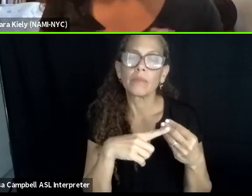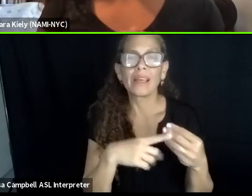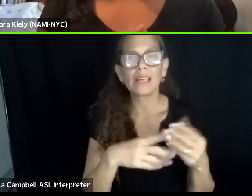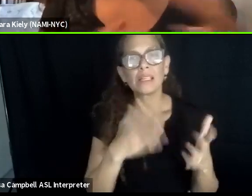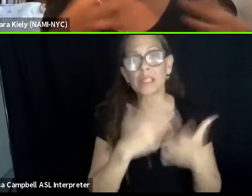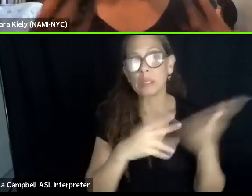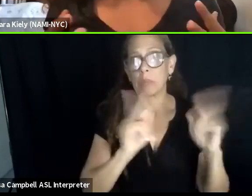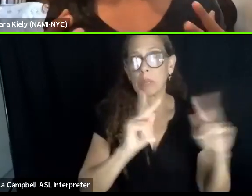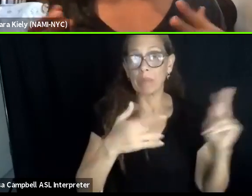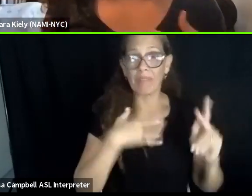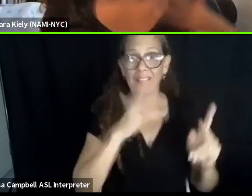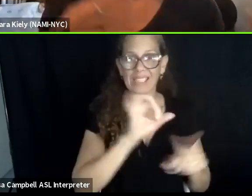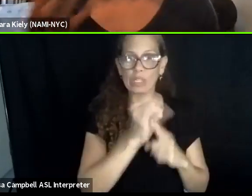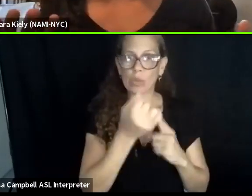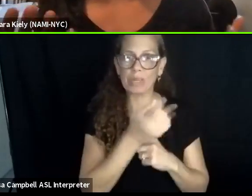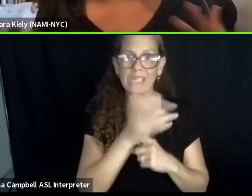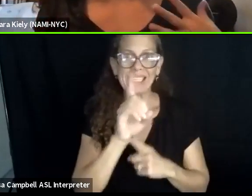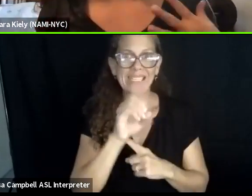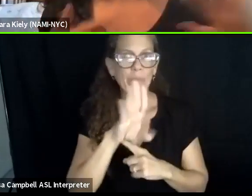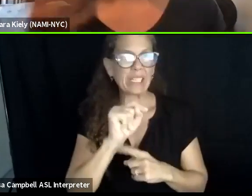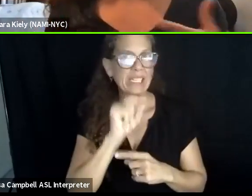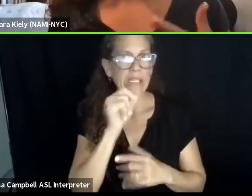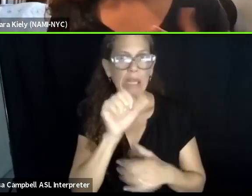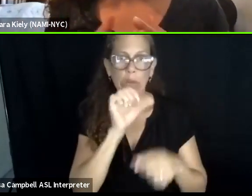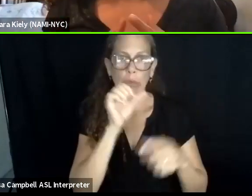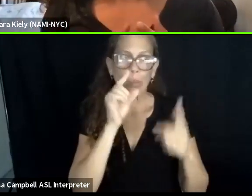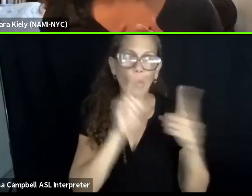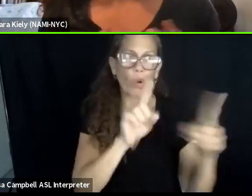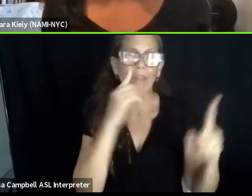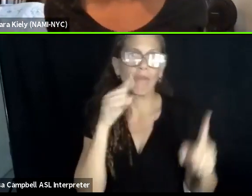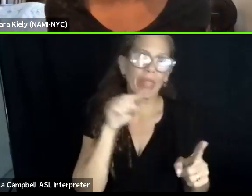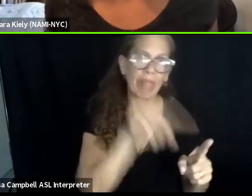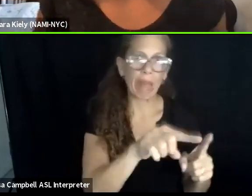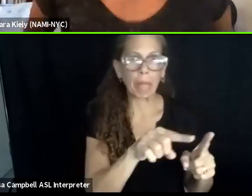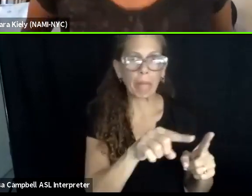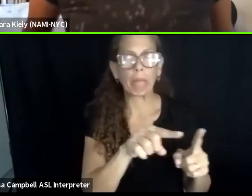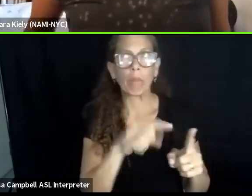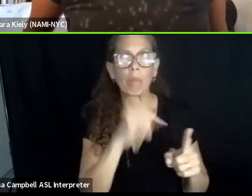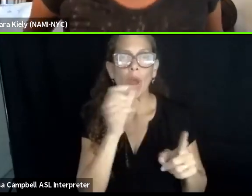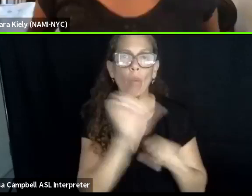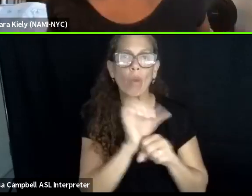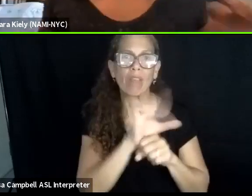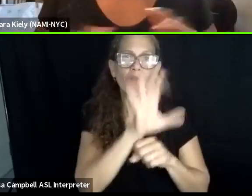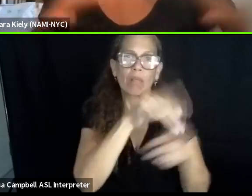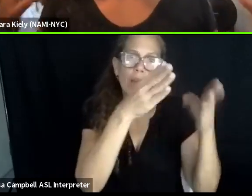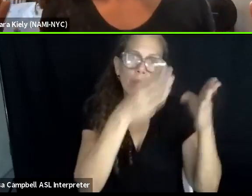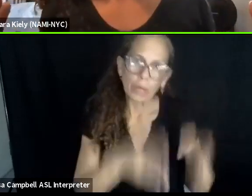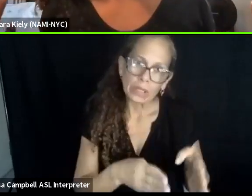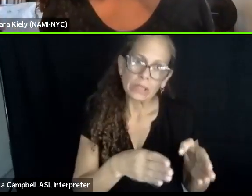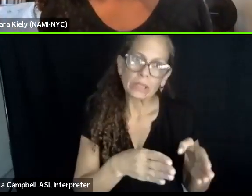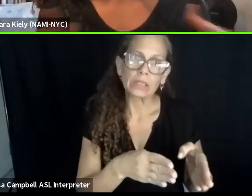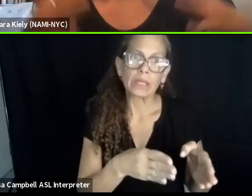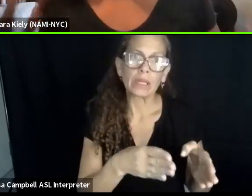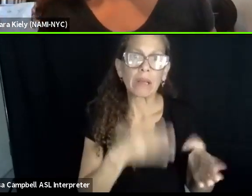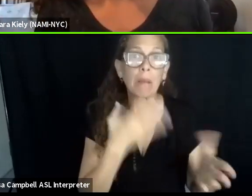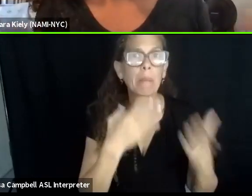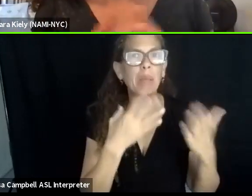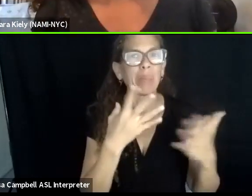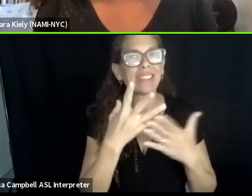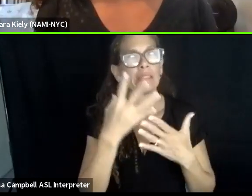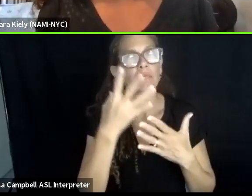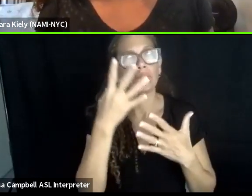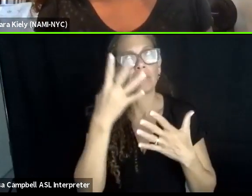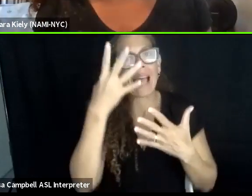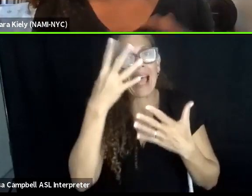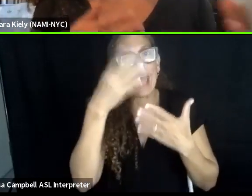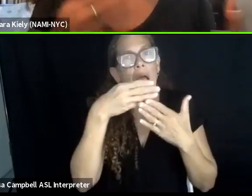fit, or was not working for them, or was not working for someone that they were working with. Perhaps this is outside of the scope of this